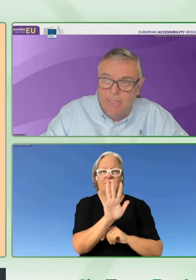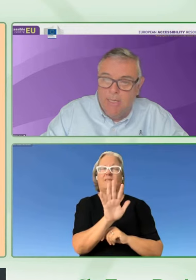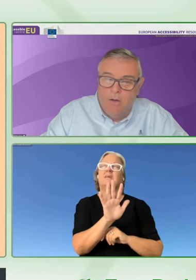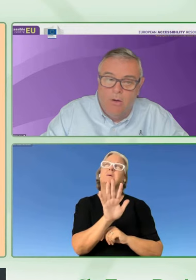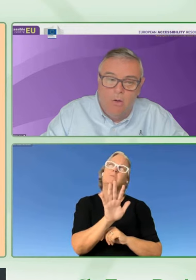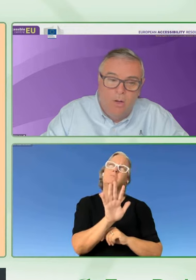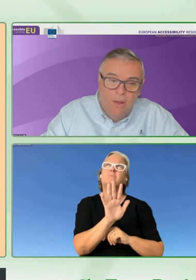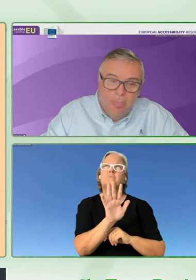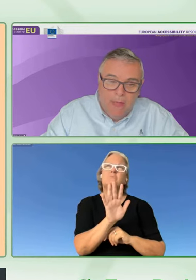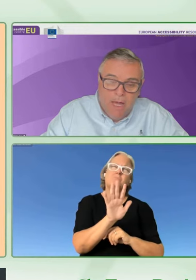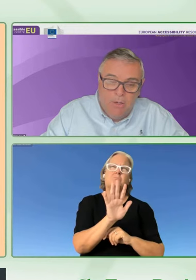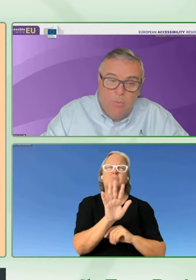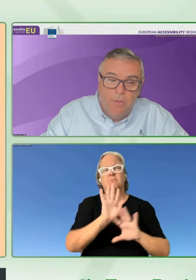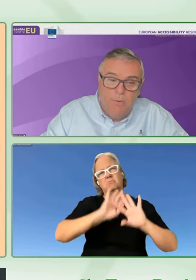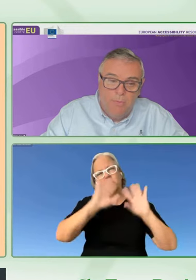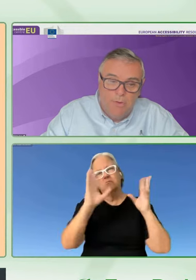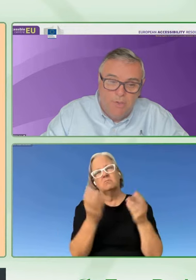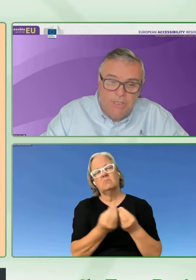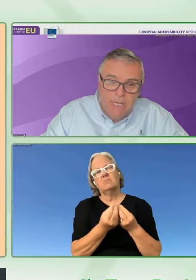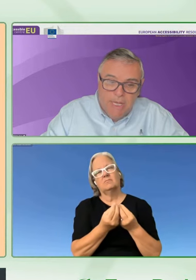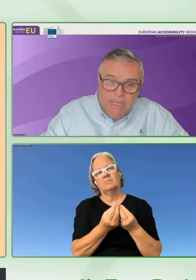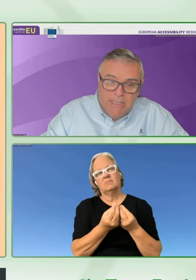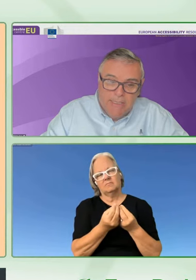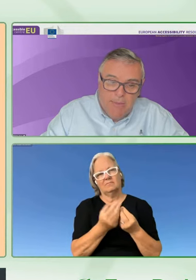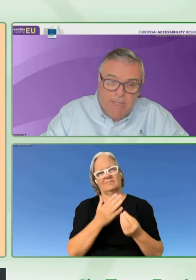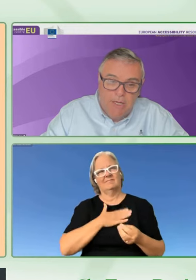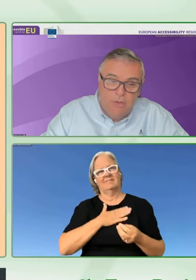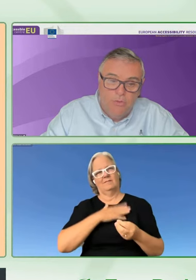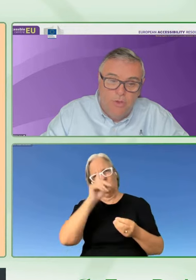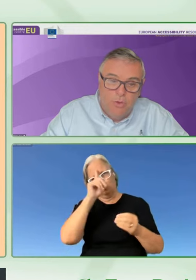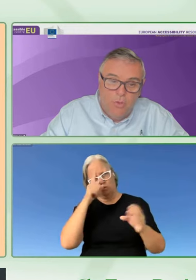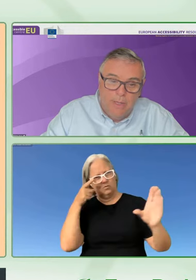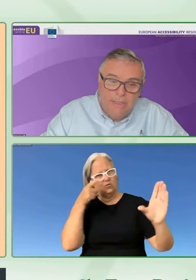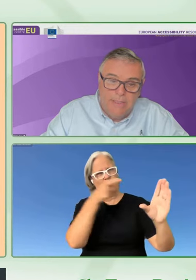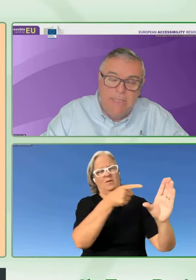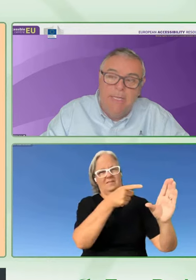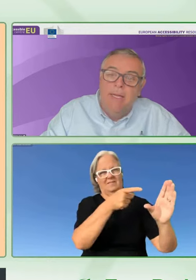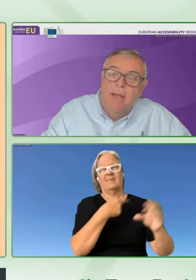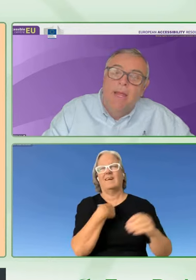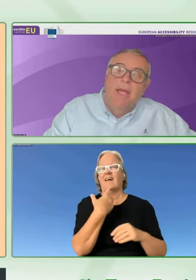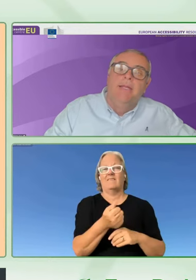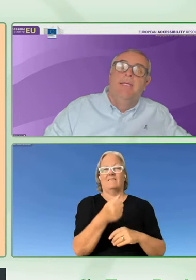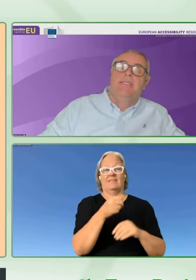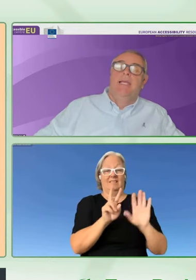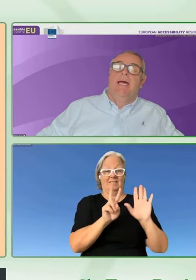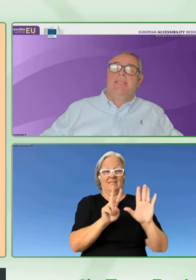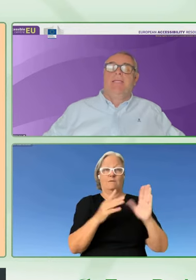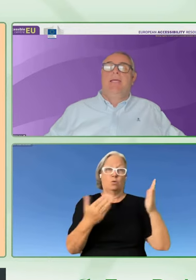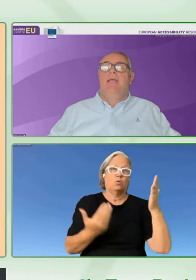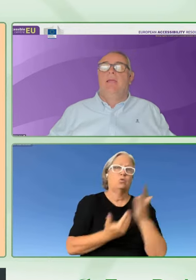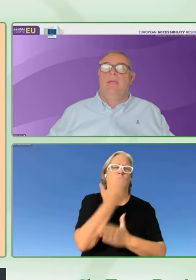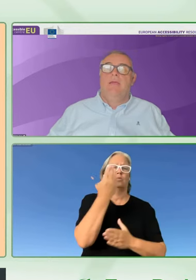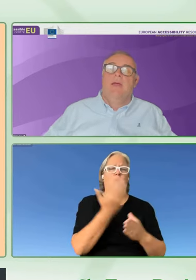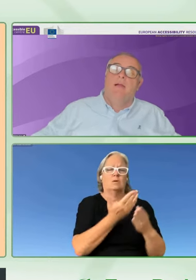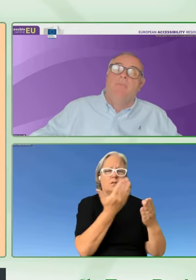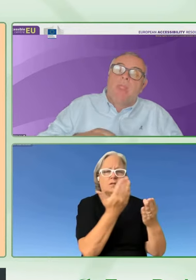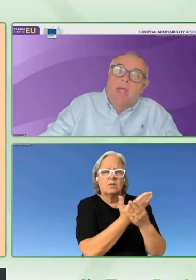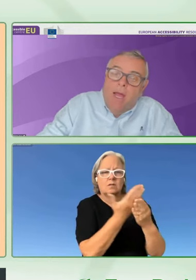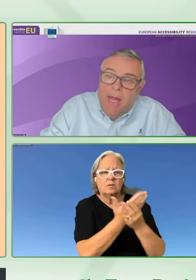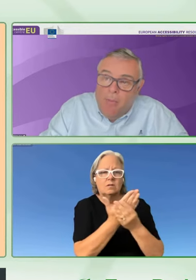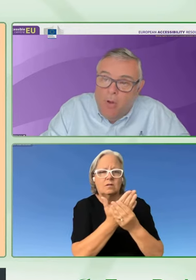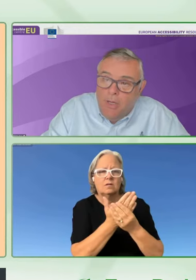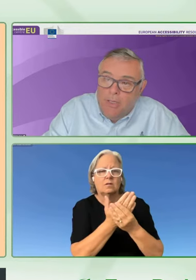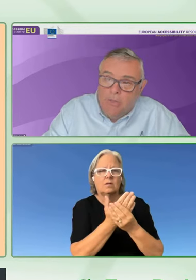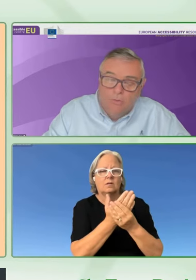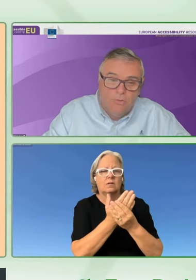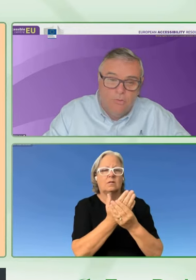this goal, and we produced 7 new documents this last year.